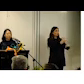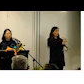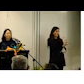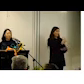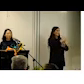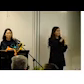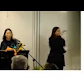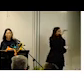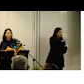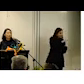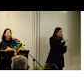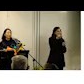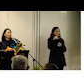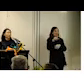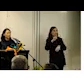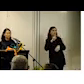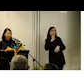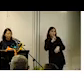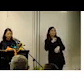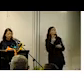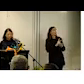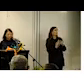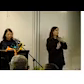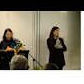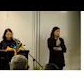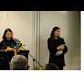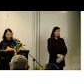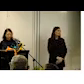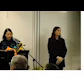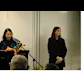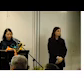to reduction in GABA inhibition, epilepsy occurs.